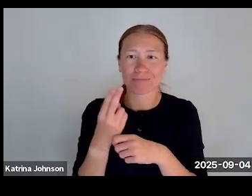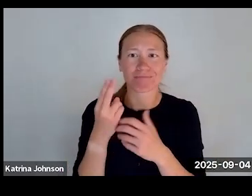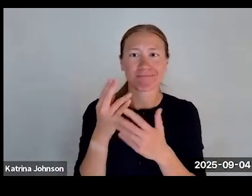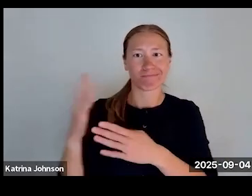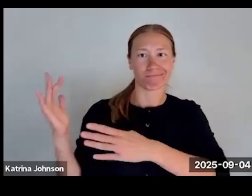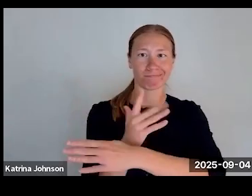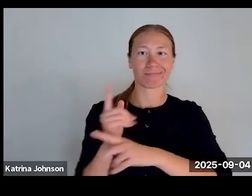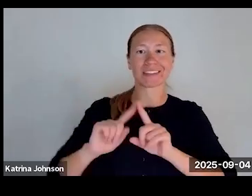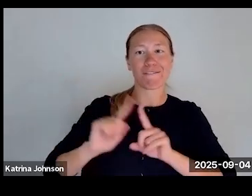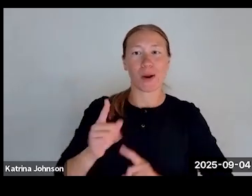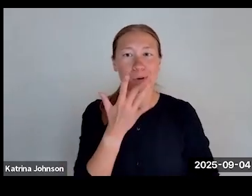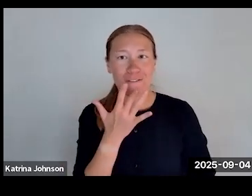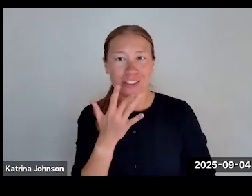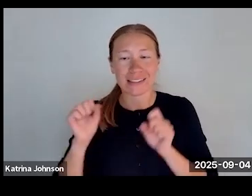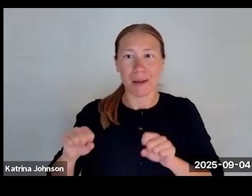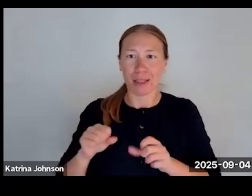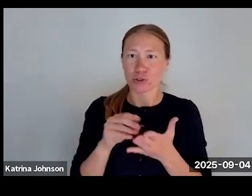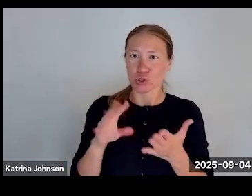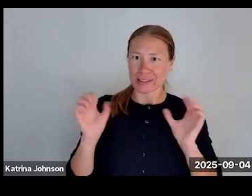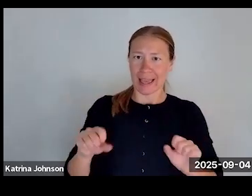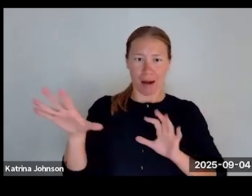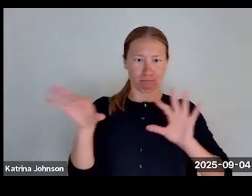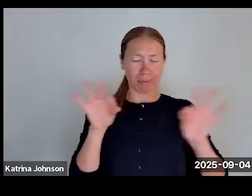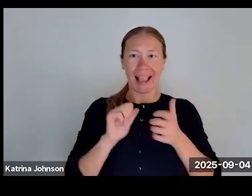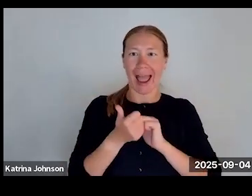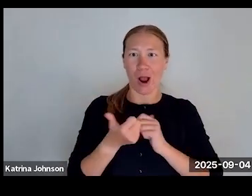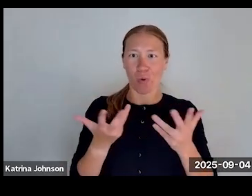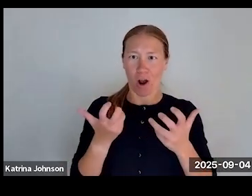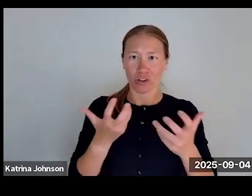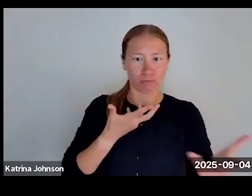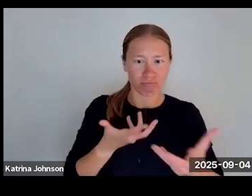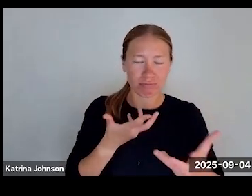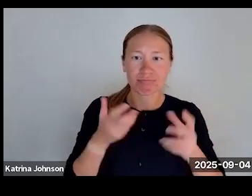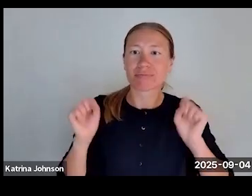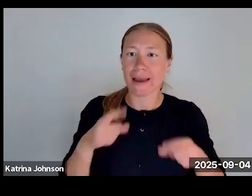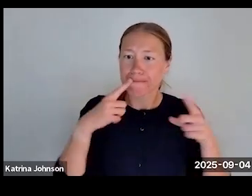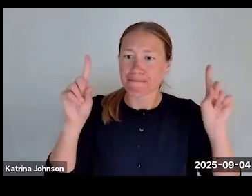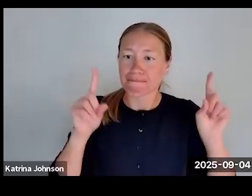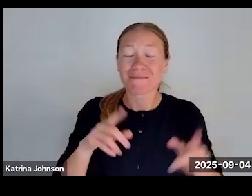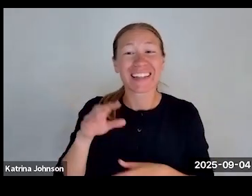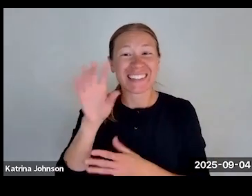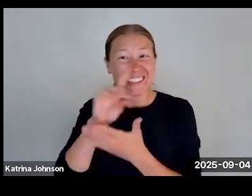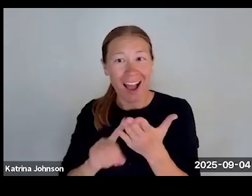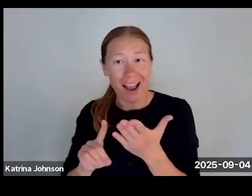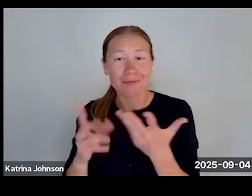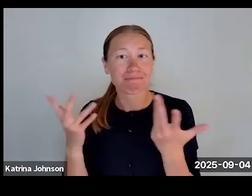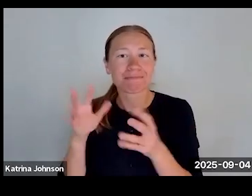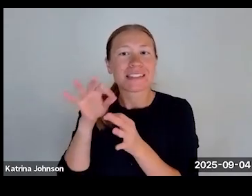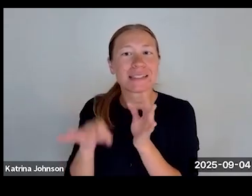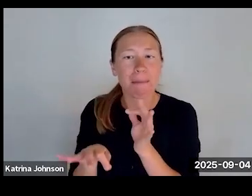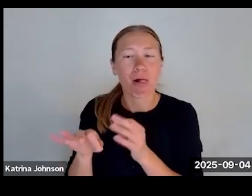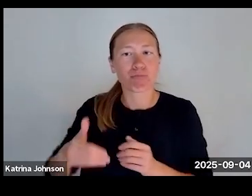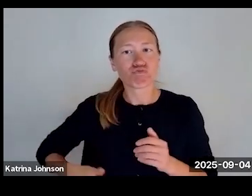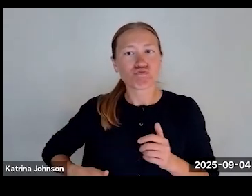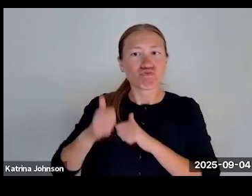so students have choices in how they engage. Design should also be simple and intuitive, easy to